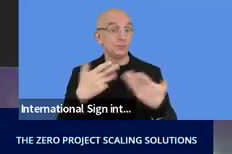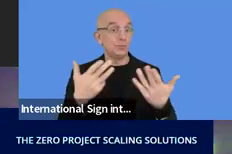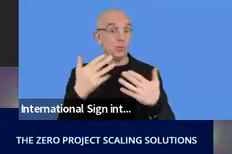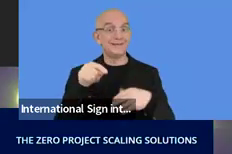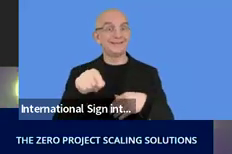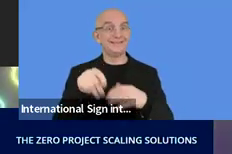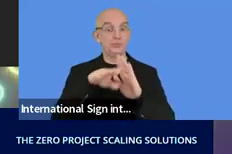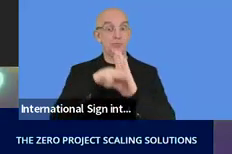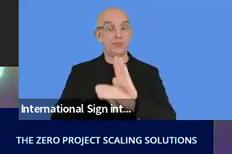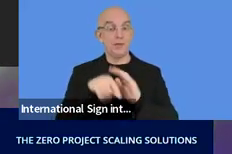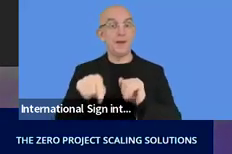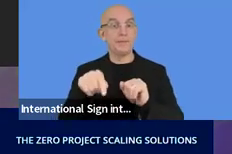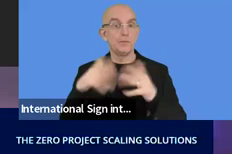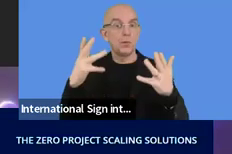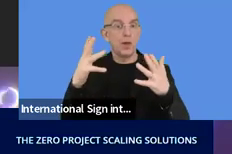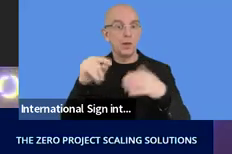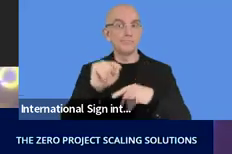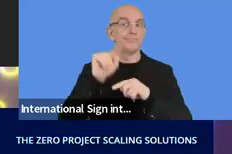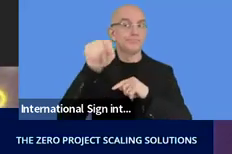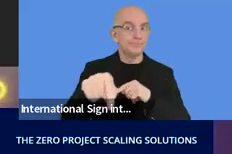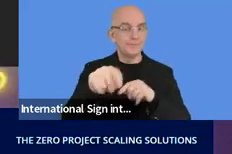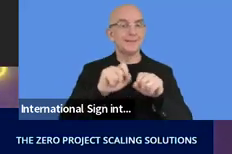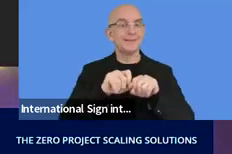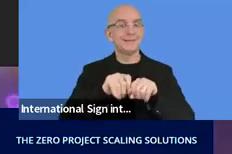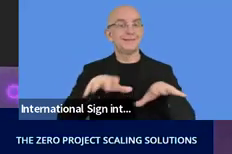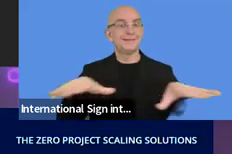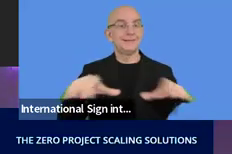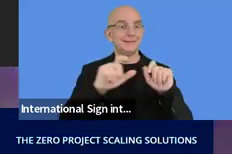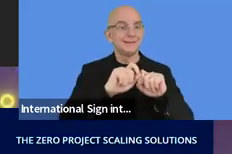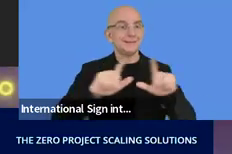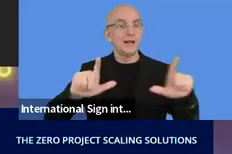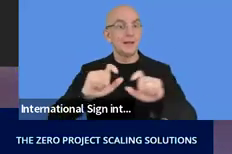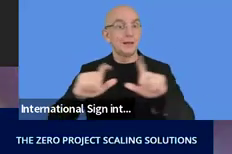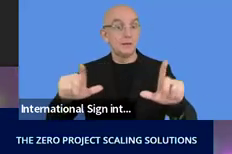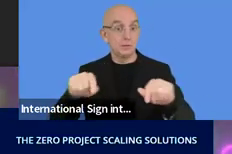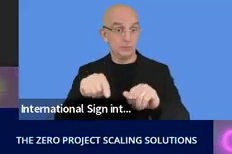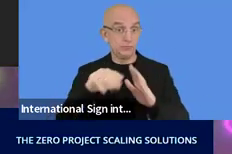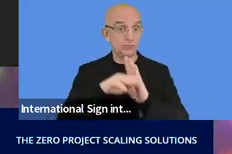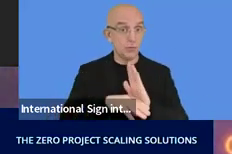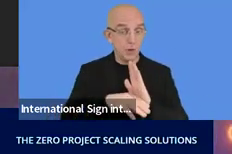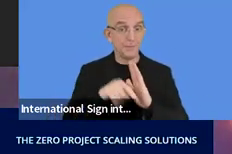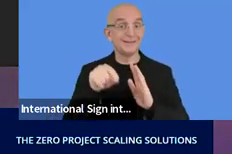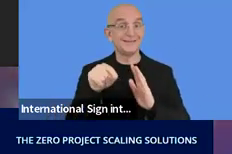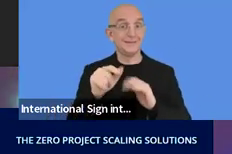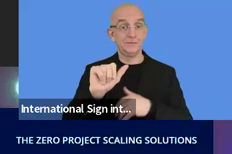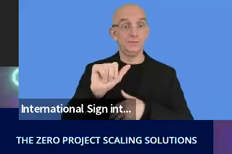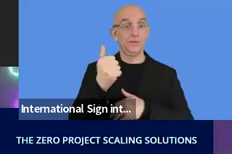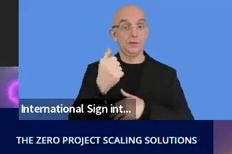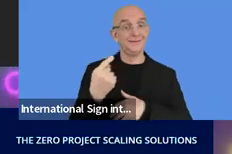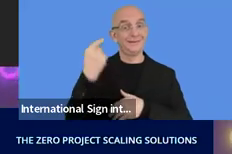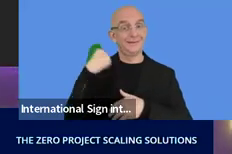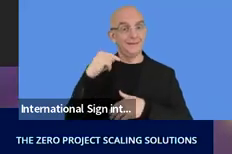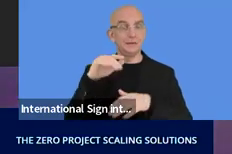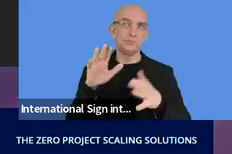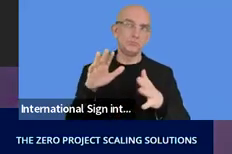all the partners involved are also super excited to kick this next cohort off. So we're really looking forward to